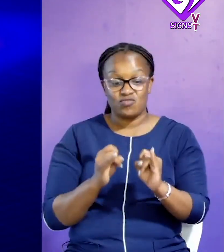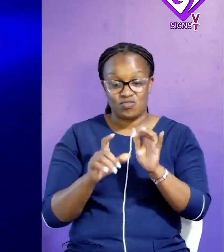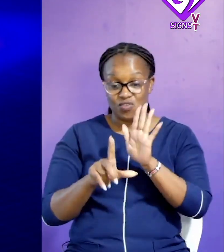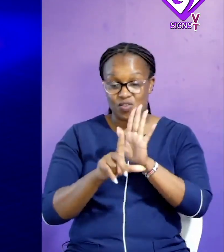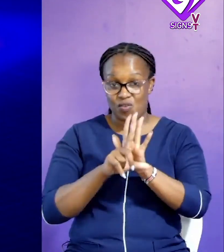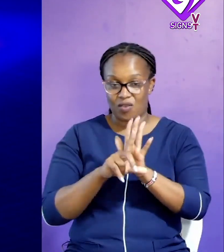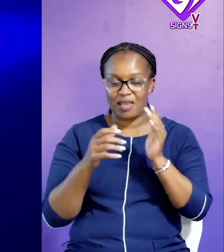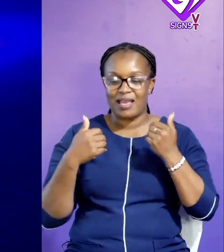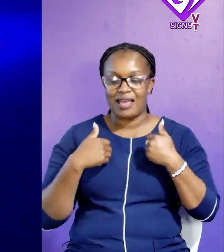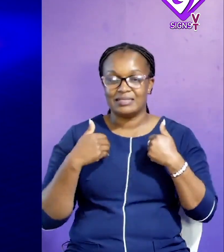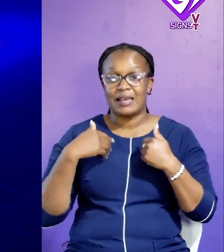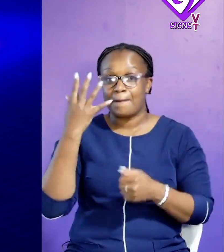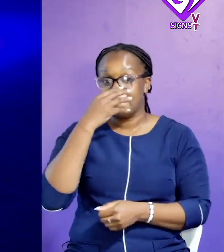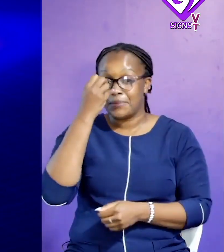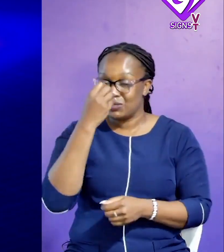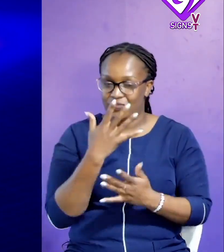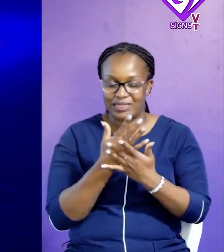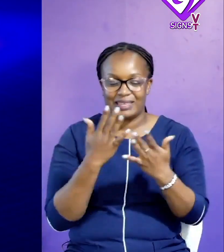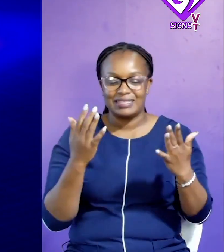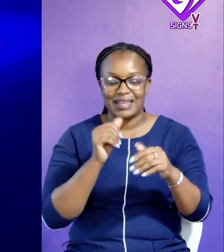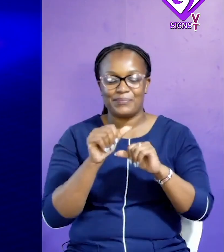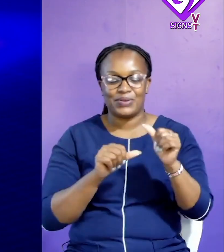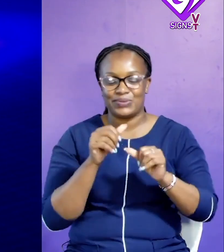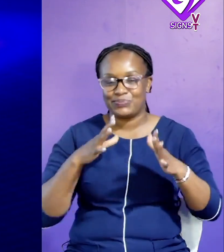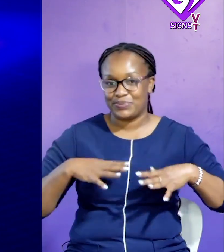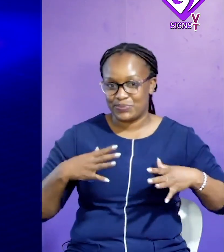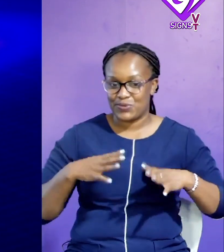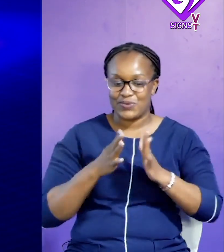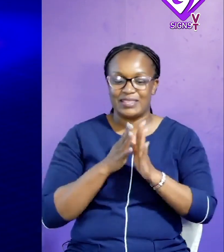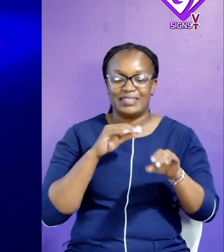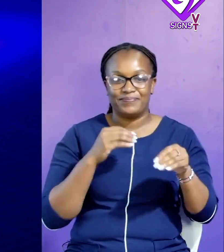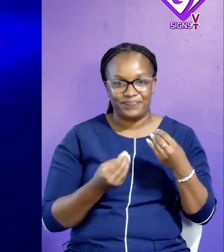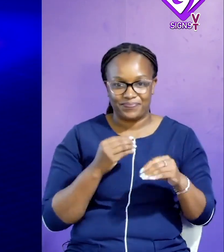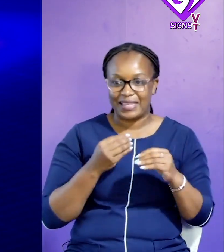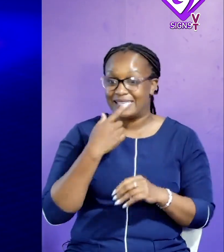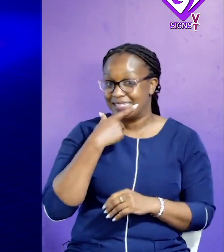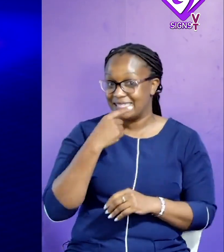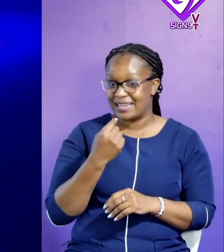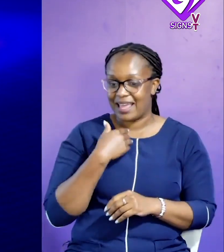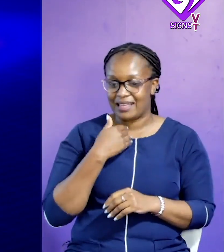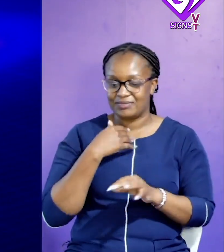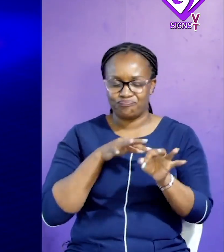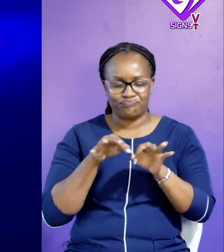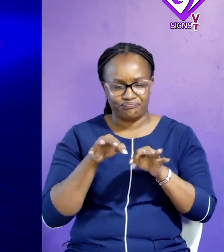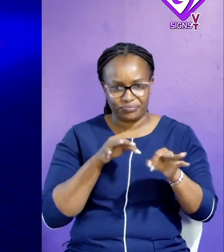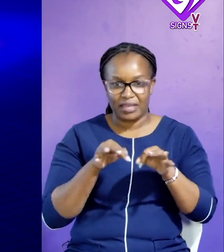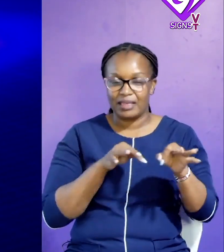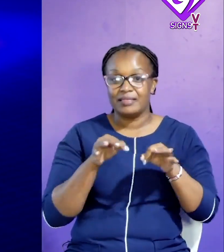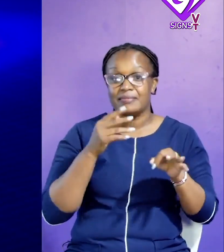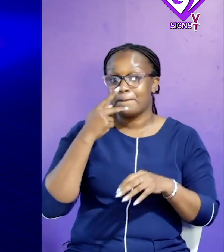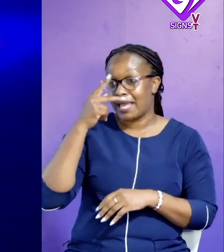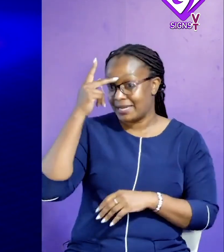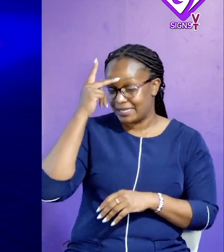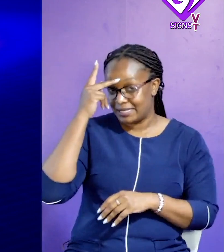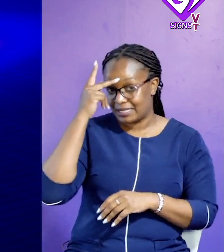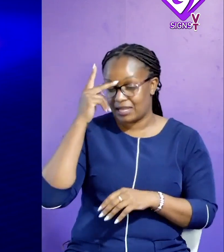na beautiful things about person with disability. Richard ametuelezea kuwa even the guardian and the parent